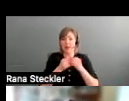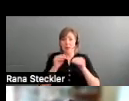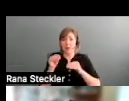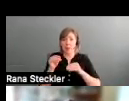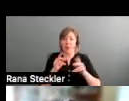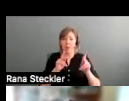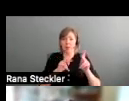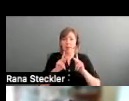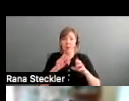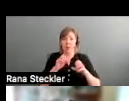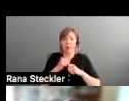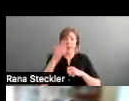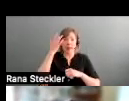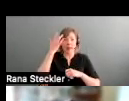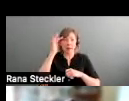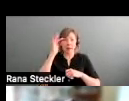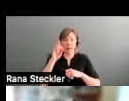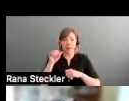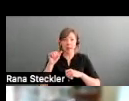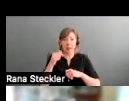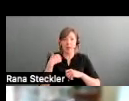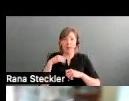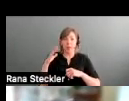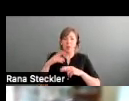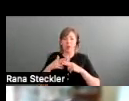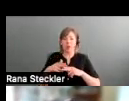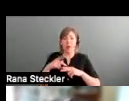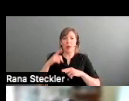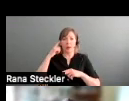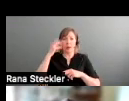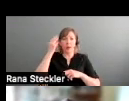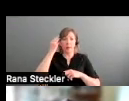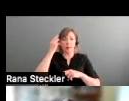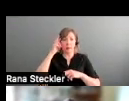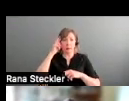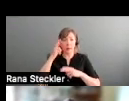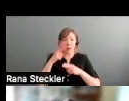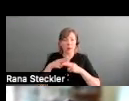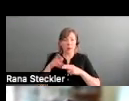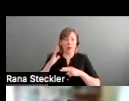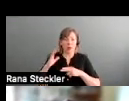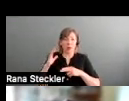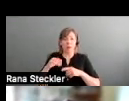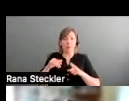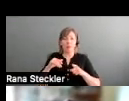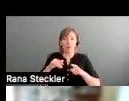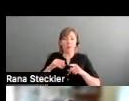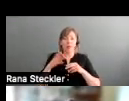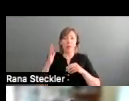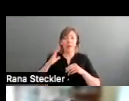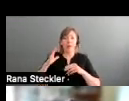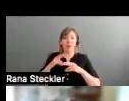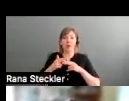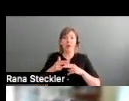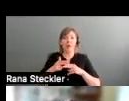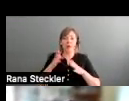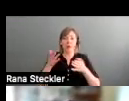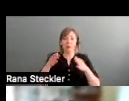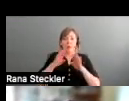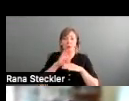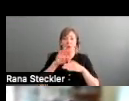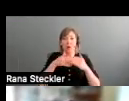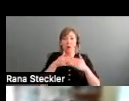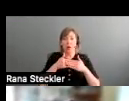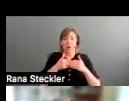movement, the movement of people with intellectual disabilities, what we used to call mental retardation. very early on called for closing down all